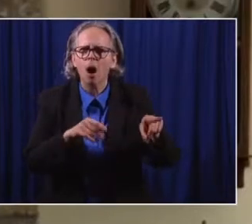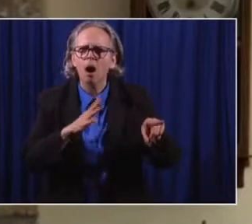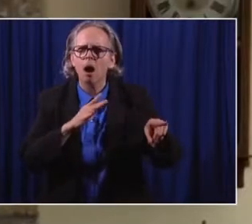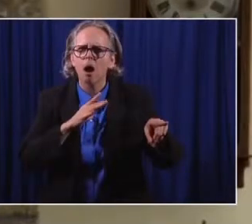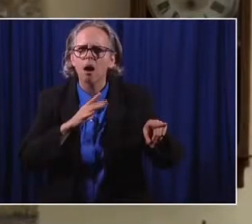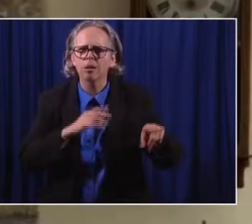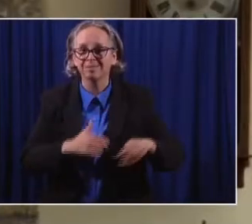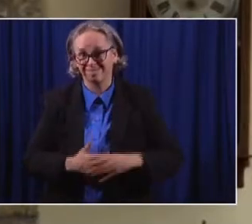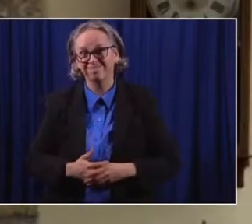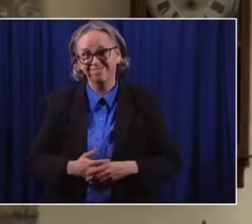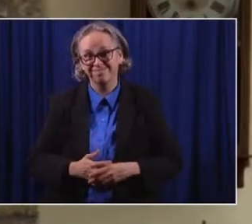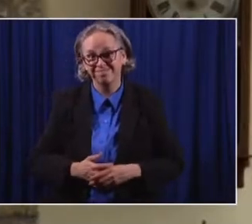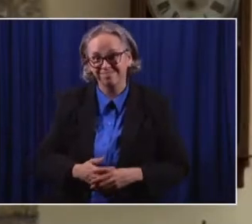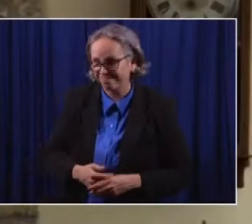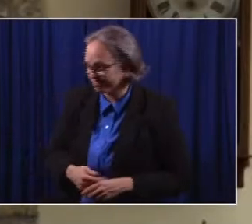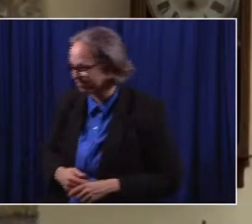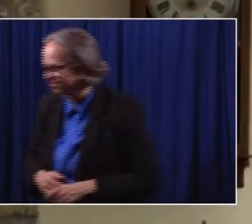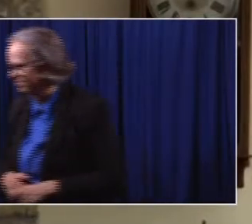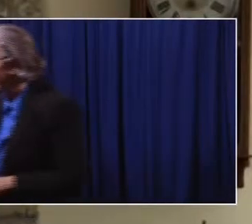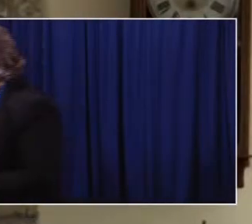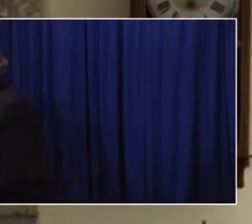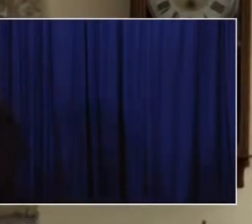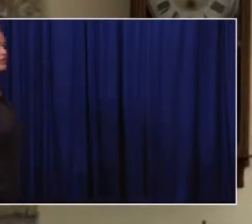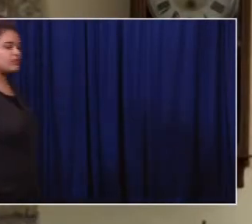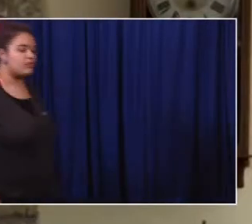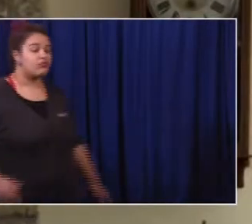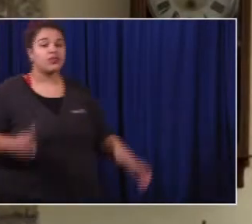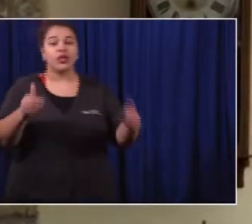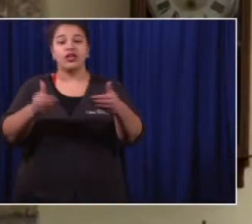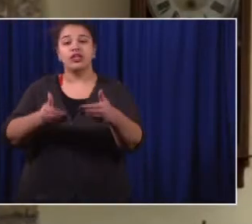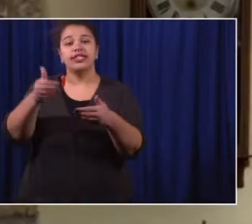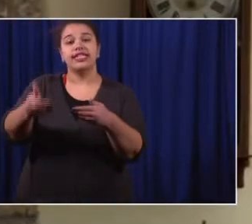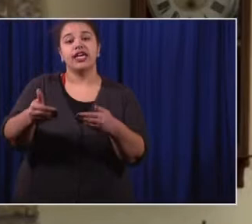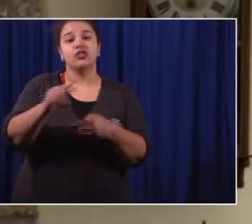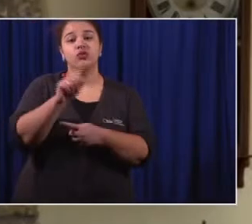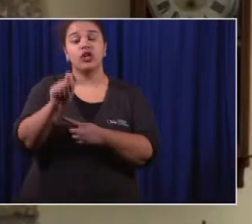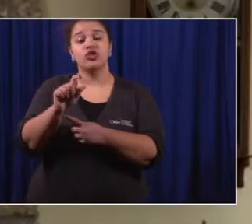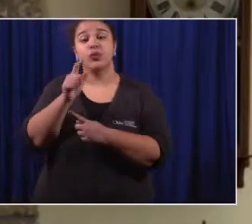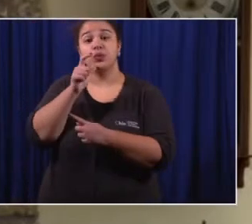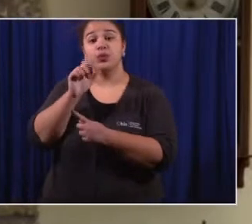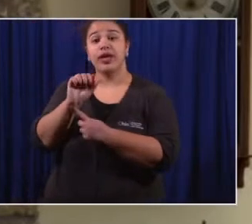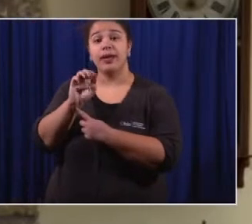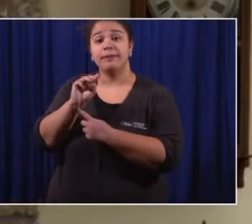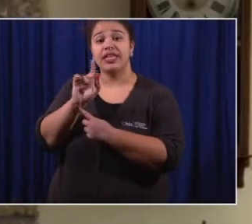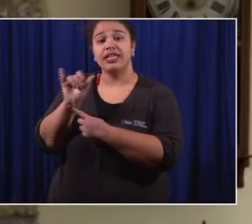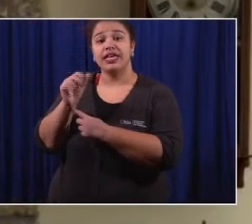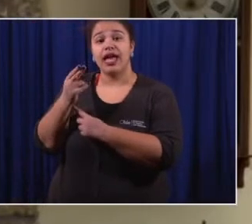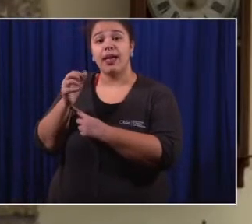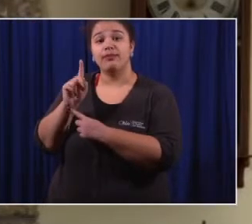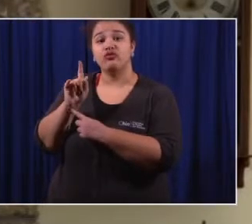Next question is from Emily Hamilton at WEWS in Cleveland.